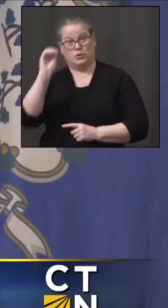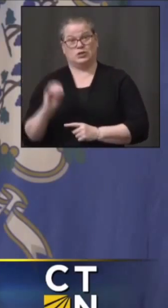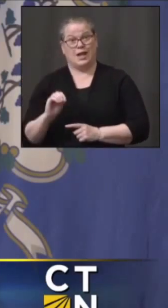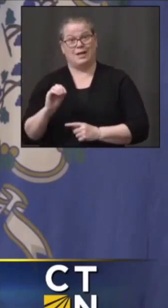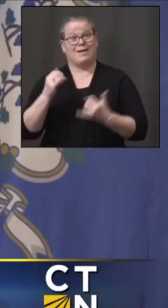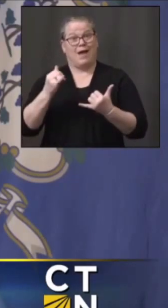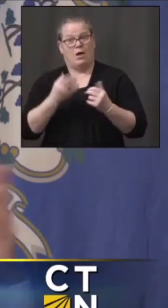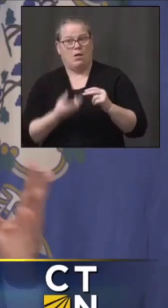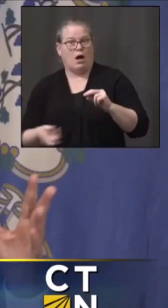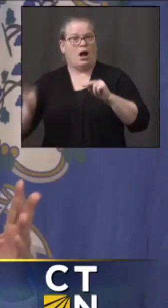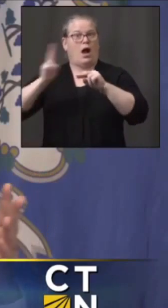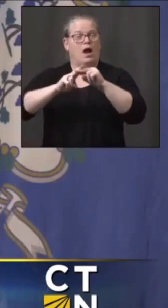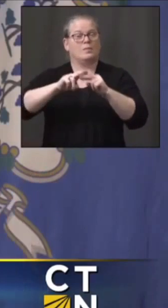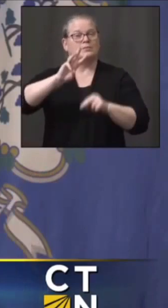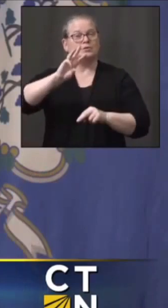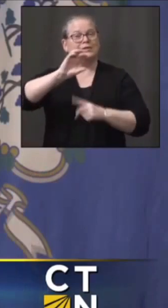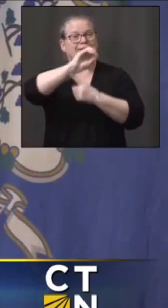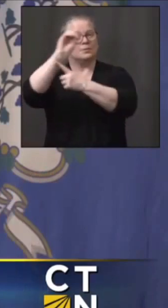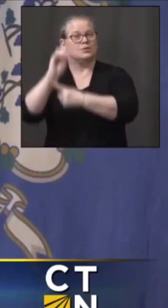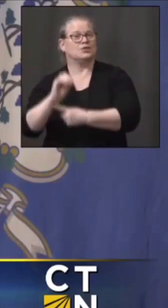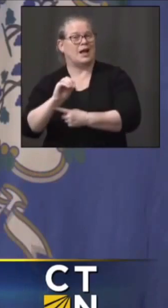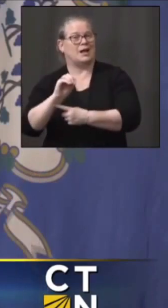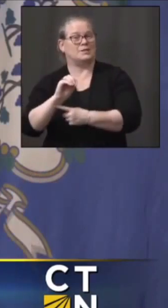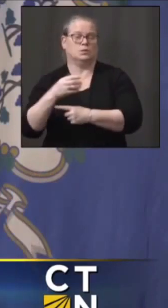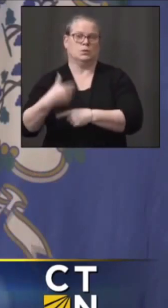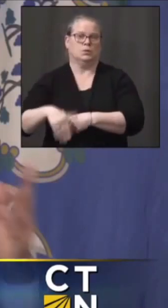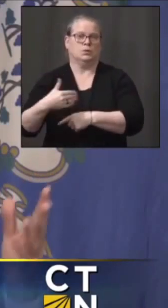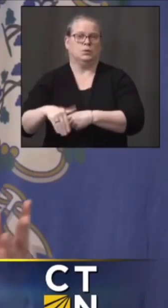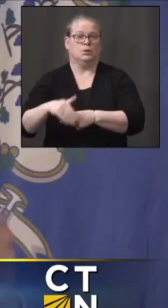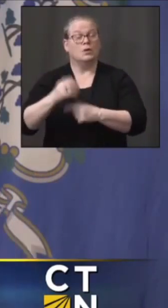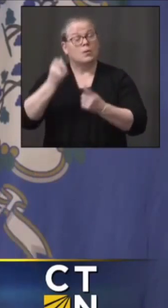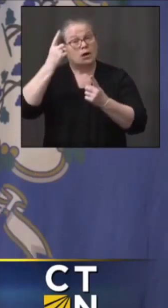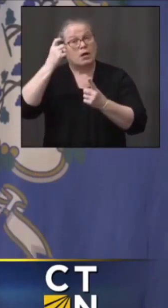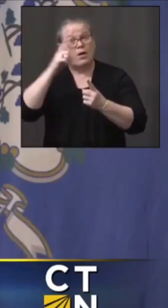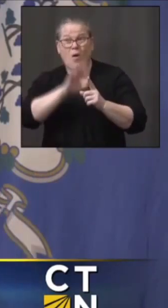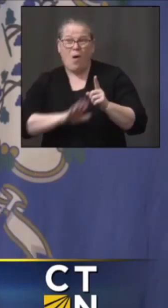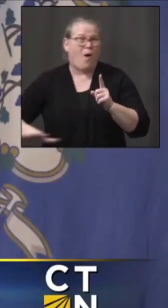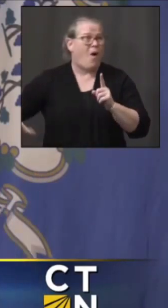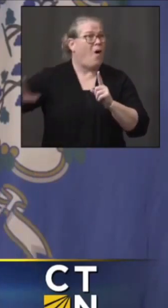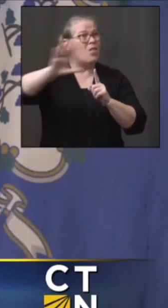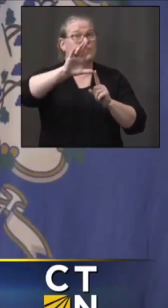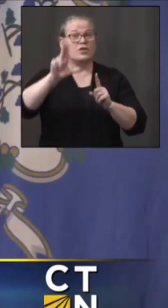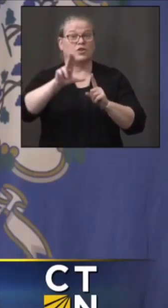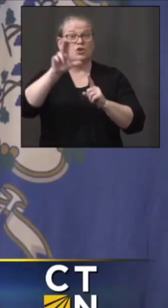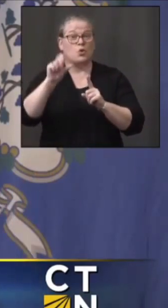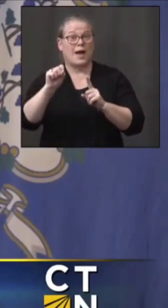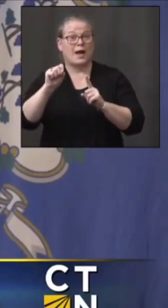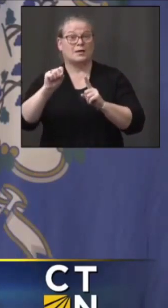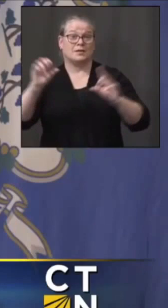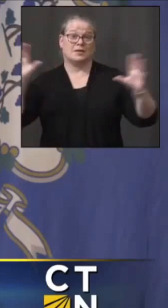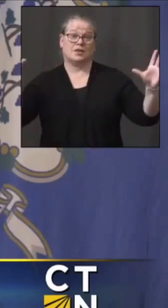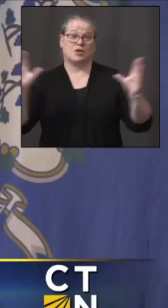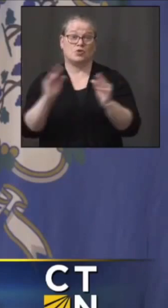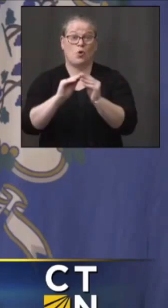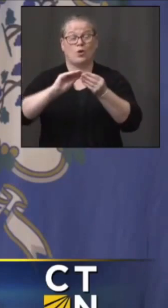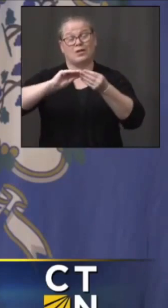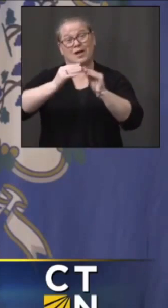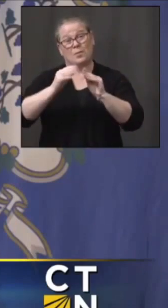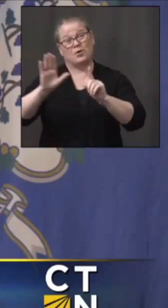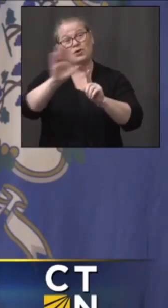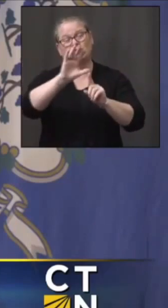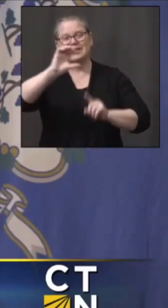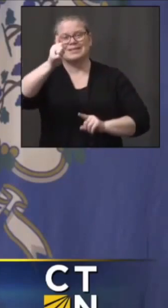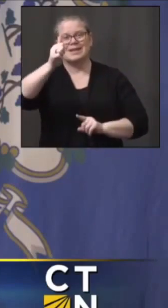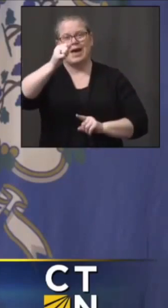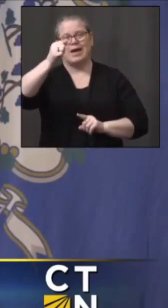6%. But you've got to keep that in perspective that across the country, the overall rate for the country is about 10.5%. But